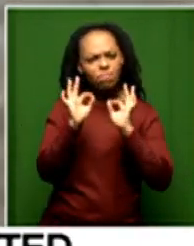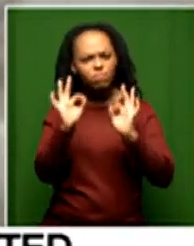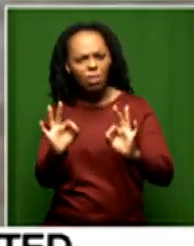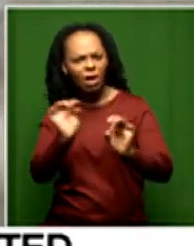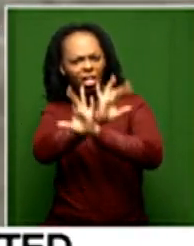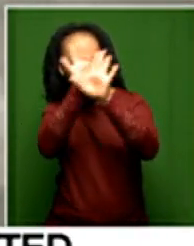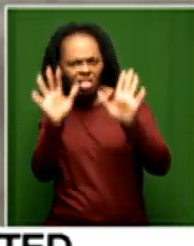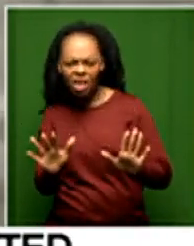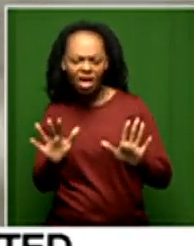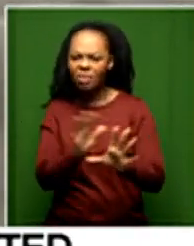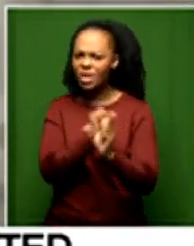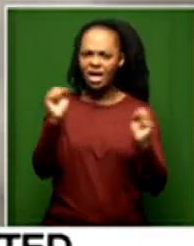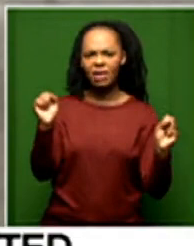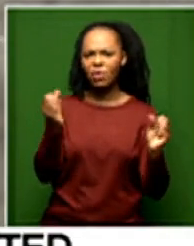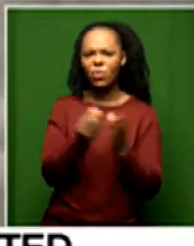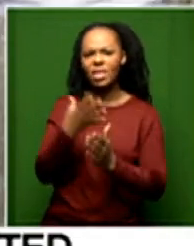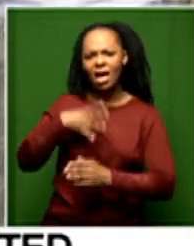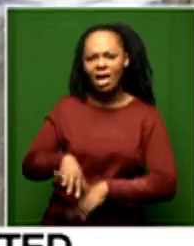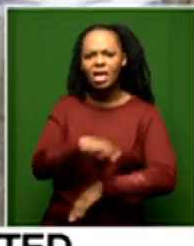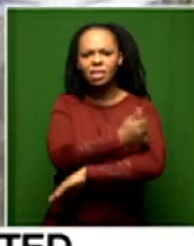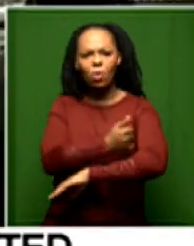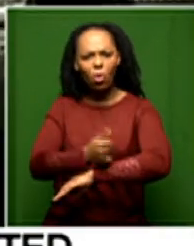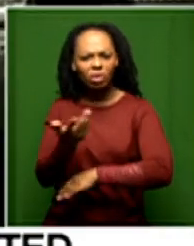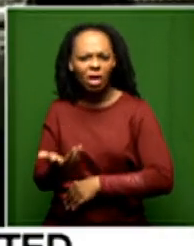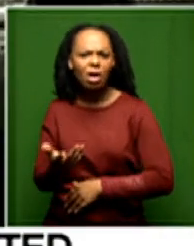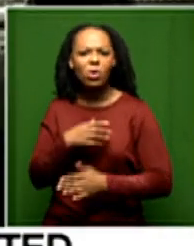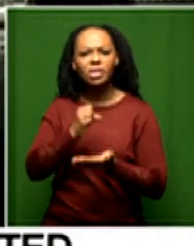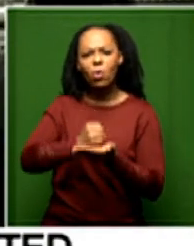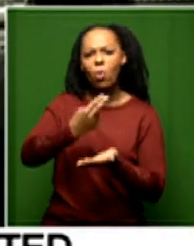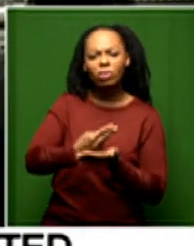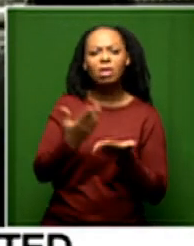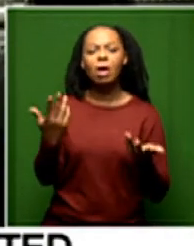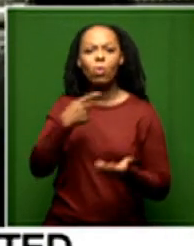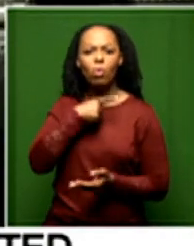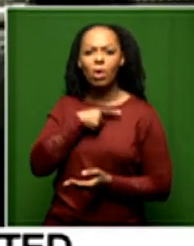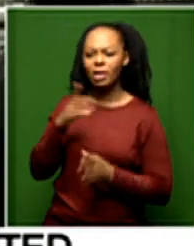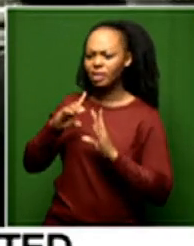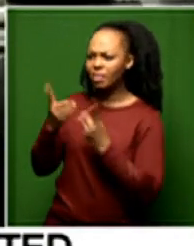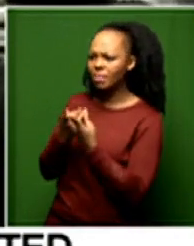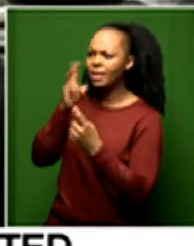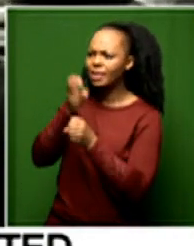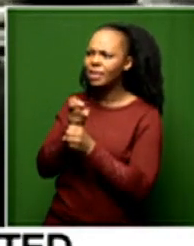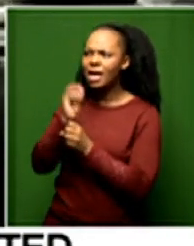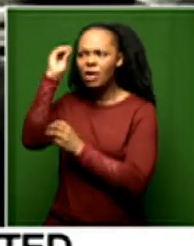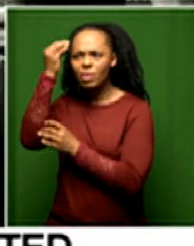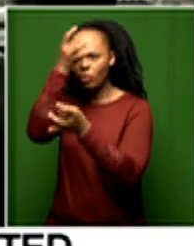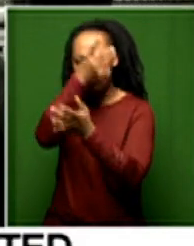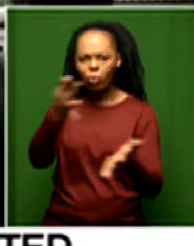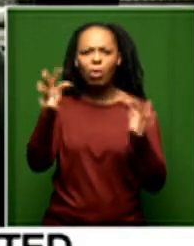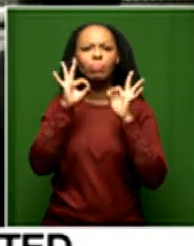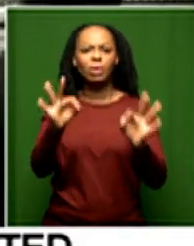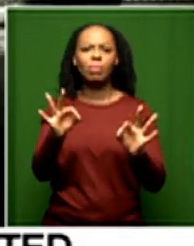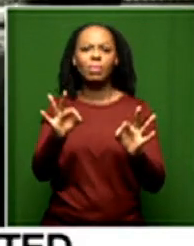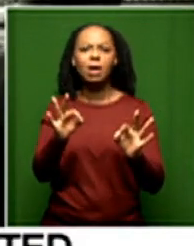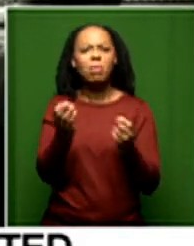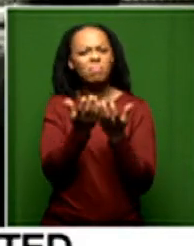at times you've got to chase after the Department of Health wanting information, especially to reach out to healthcare workers. So that is